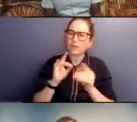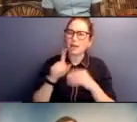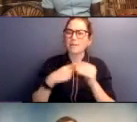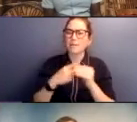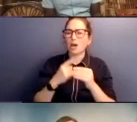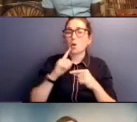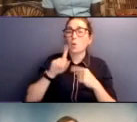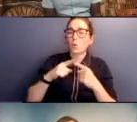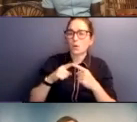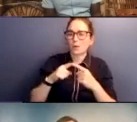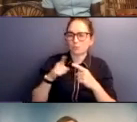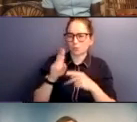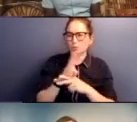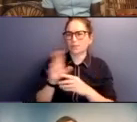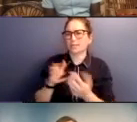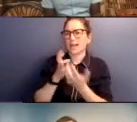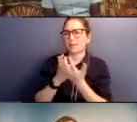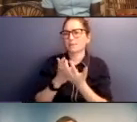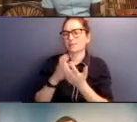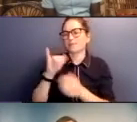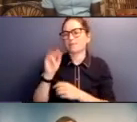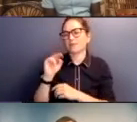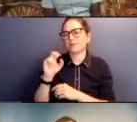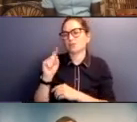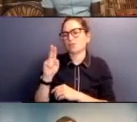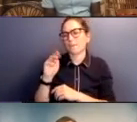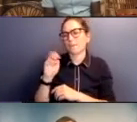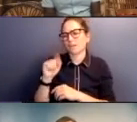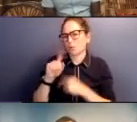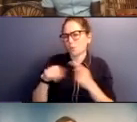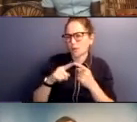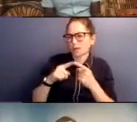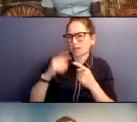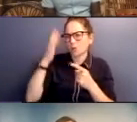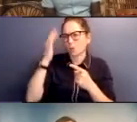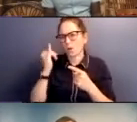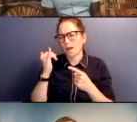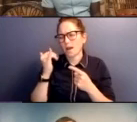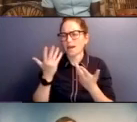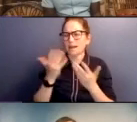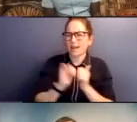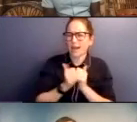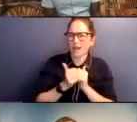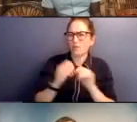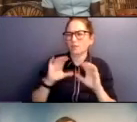you use an adaptive instrument? When would we introduce those? Why would we use them? When would we use them in the classroom?